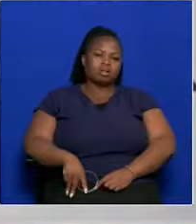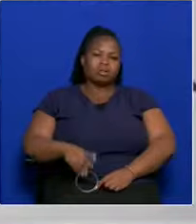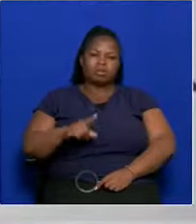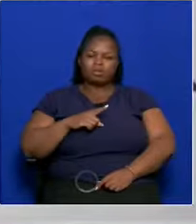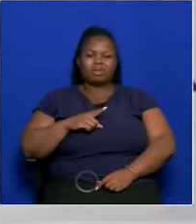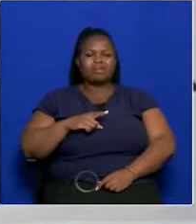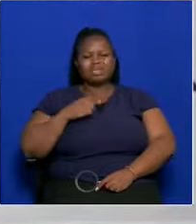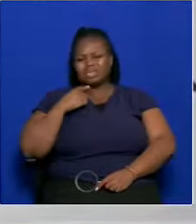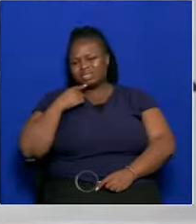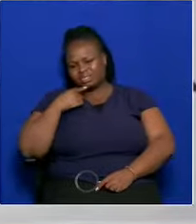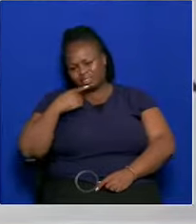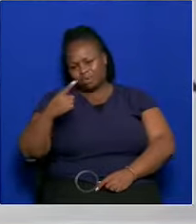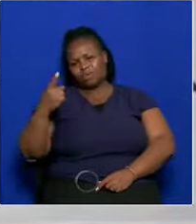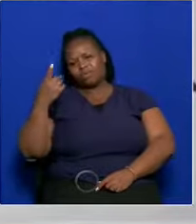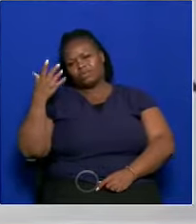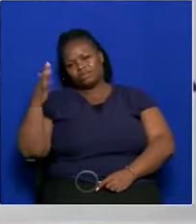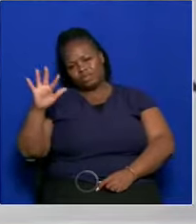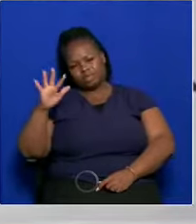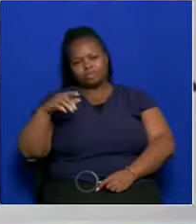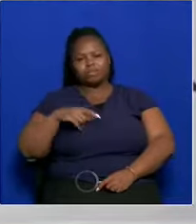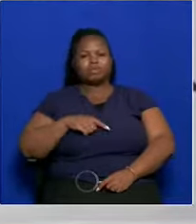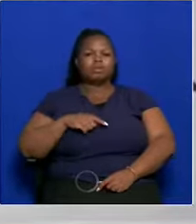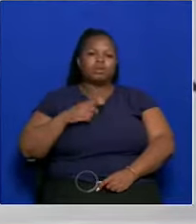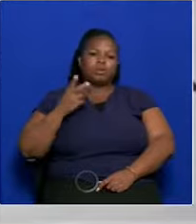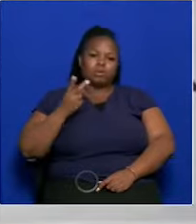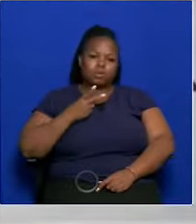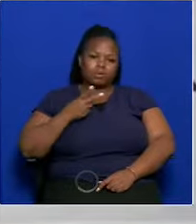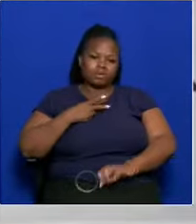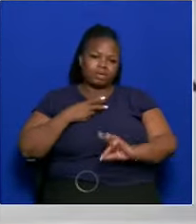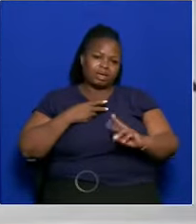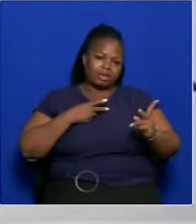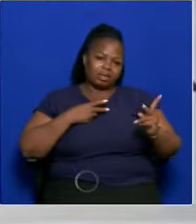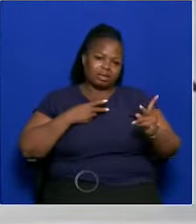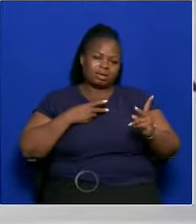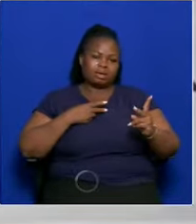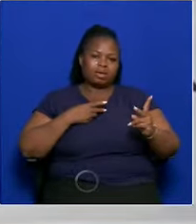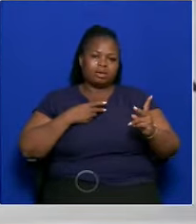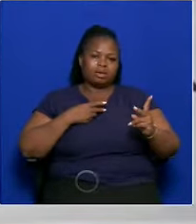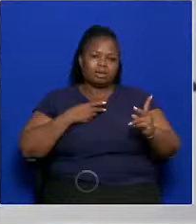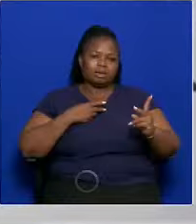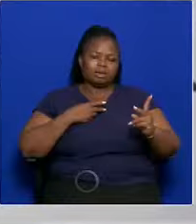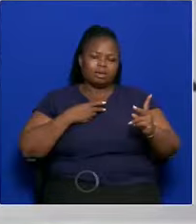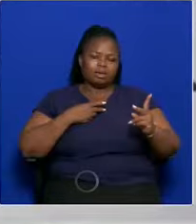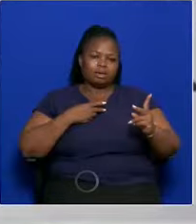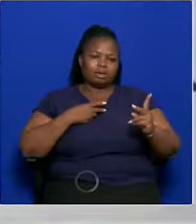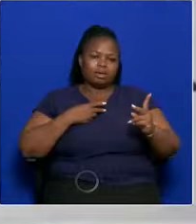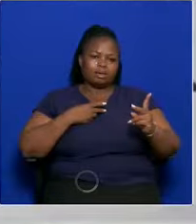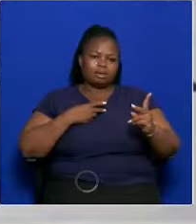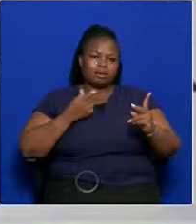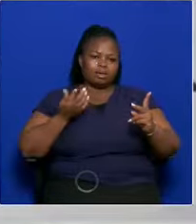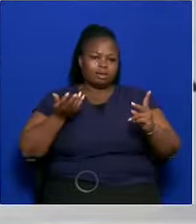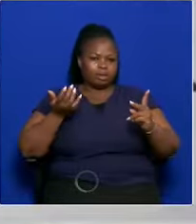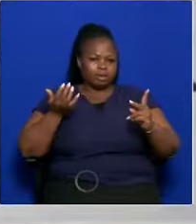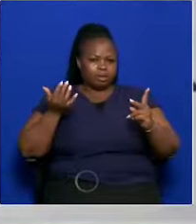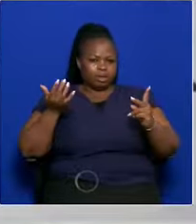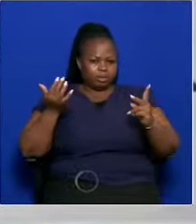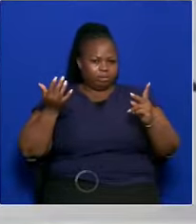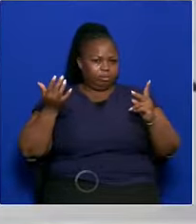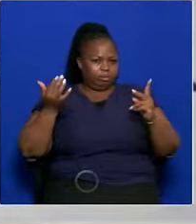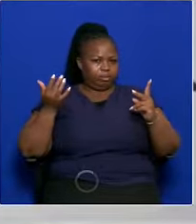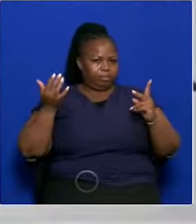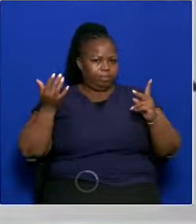reference also the other one which was going with it, the one from, which was